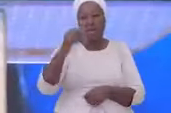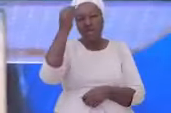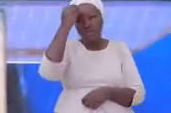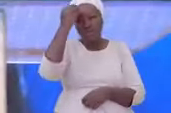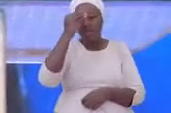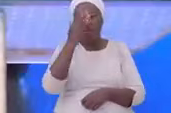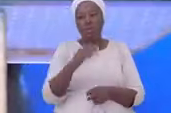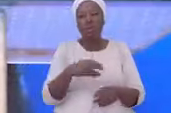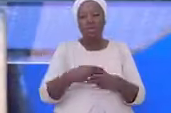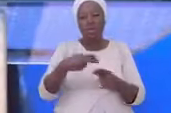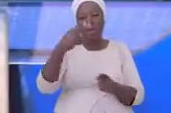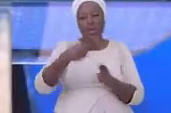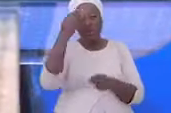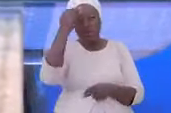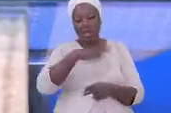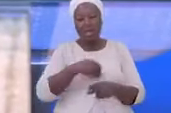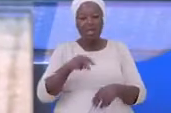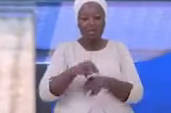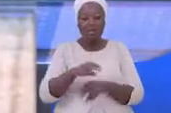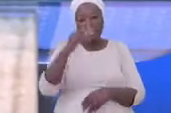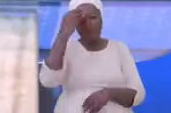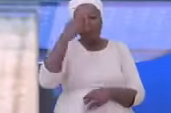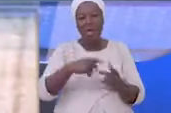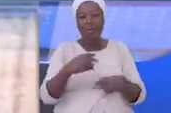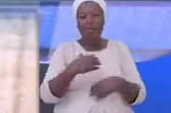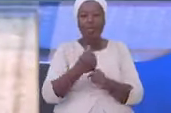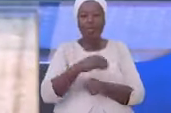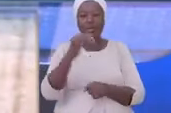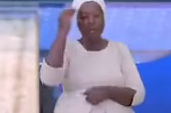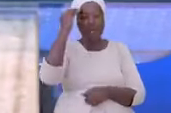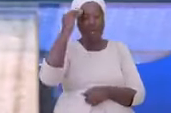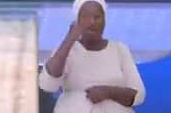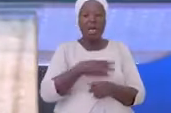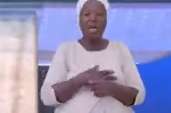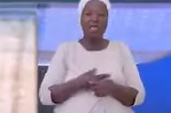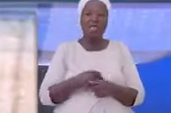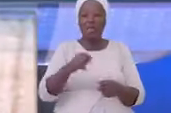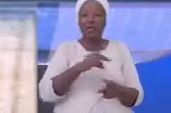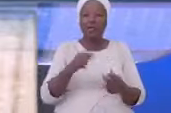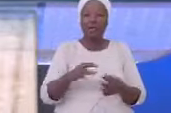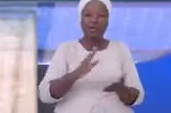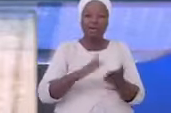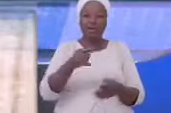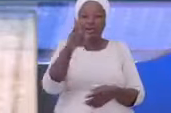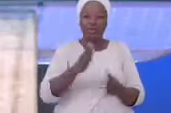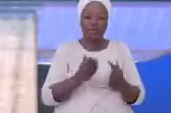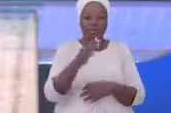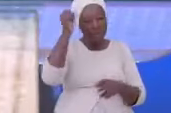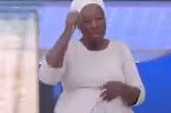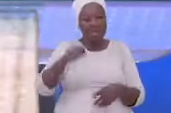the manifestation of the glory of God through his life, the grace of God through his life,